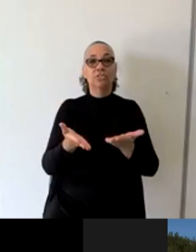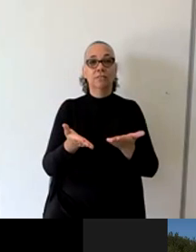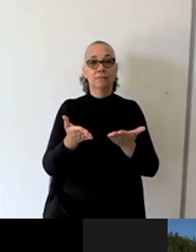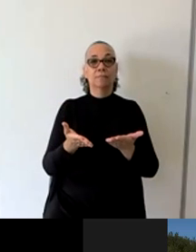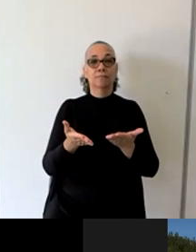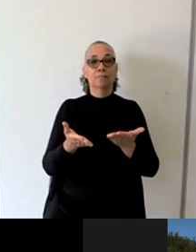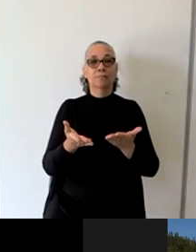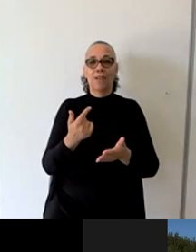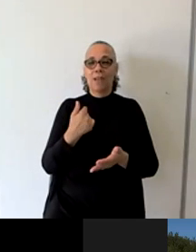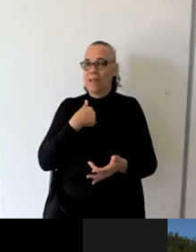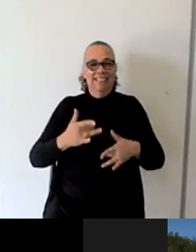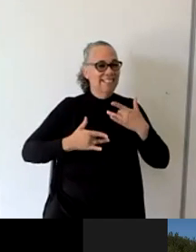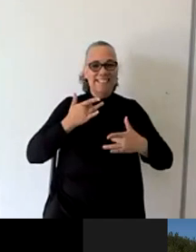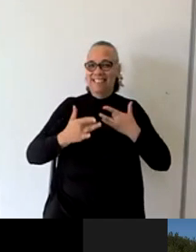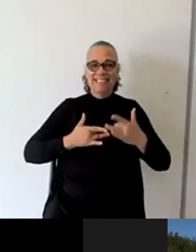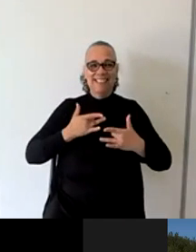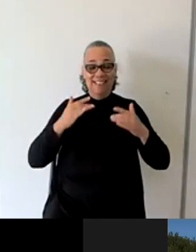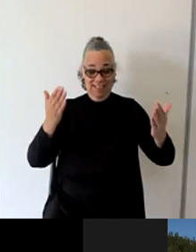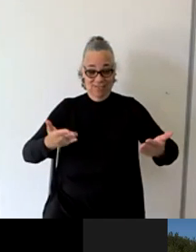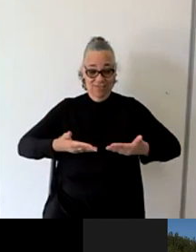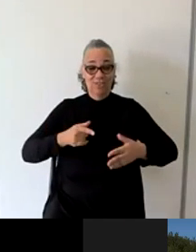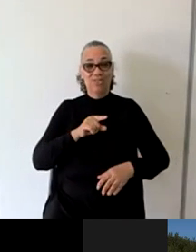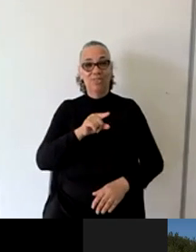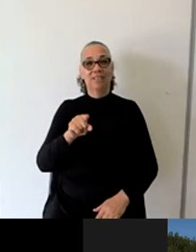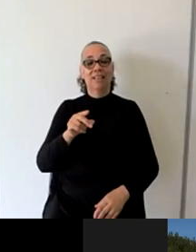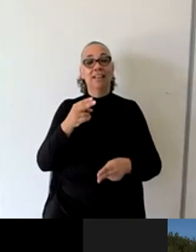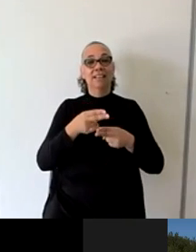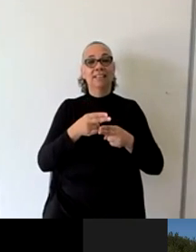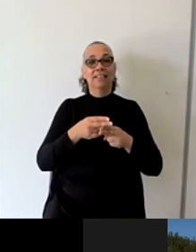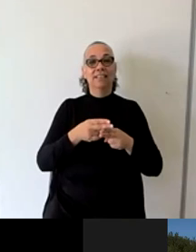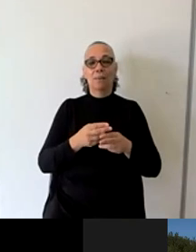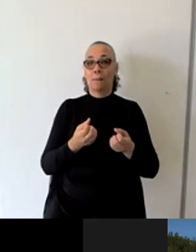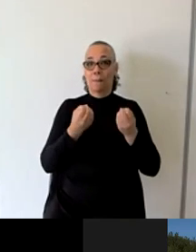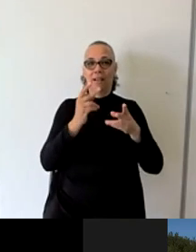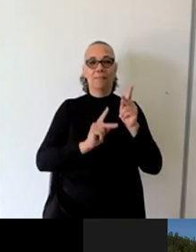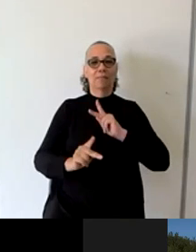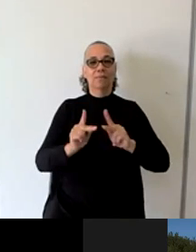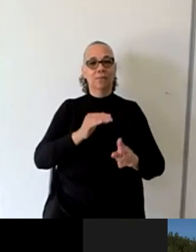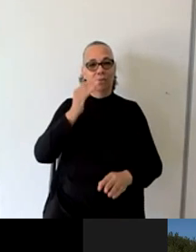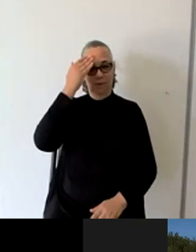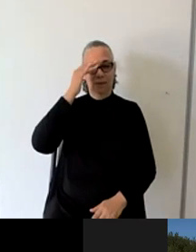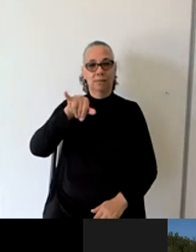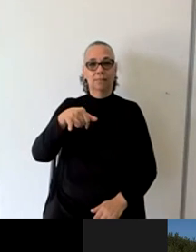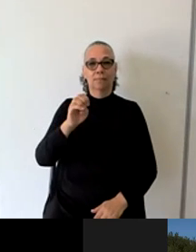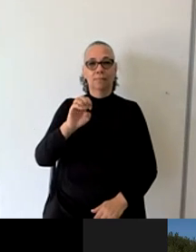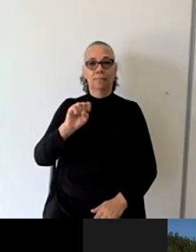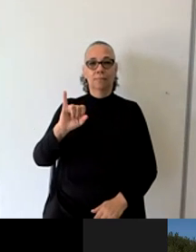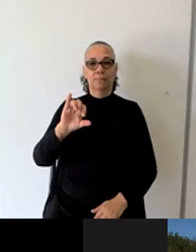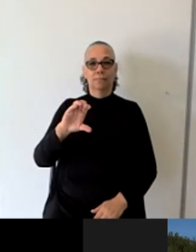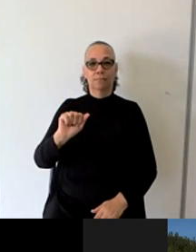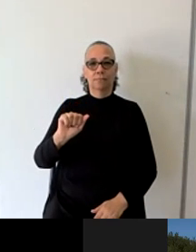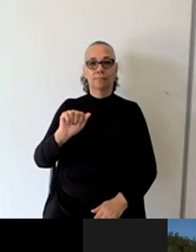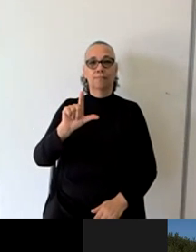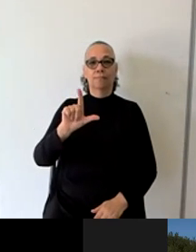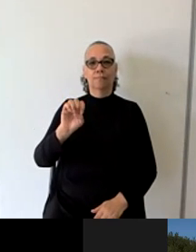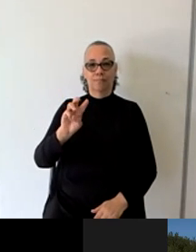I'm very excited to introduce you guys. Her name, as many people know, is Jessica Lewis. So she, in a moment,